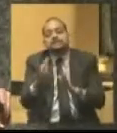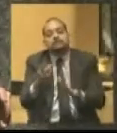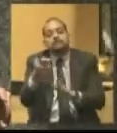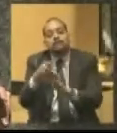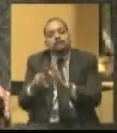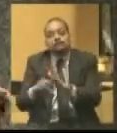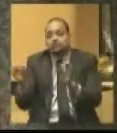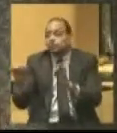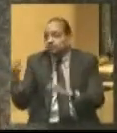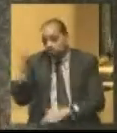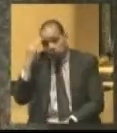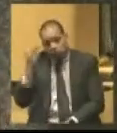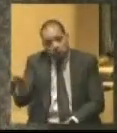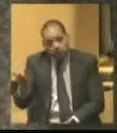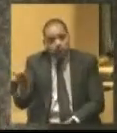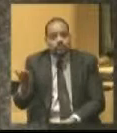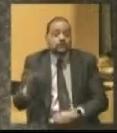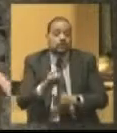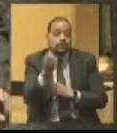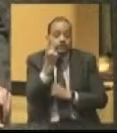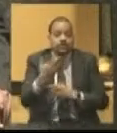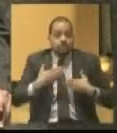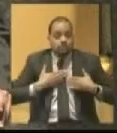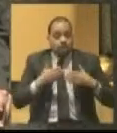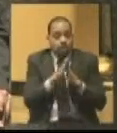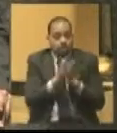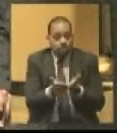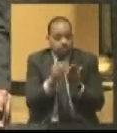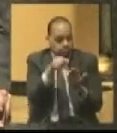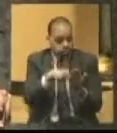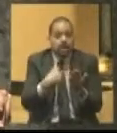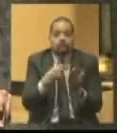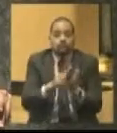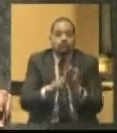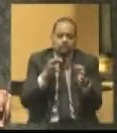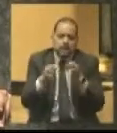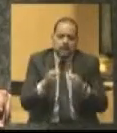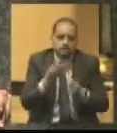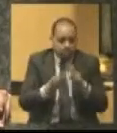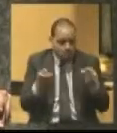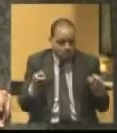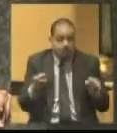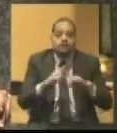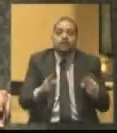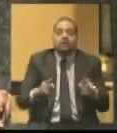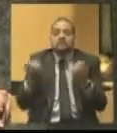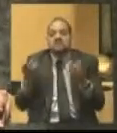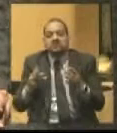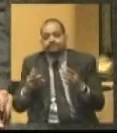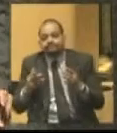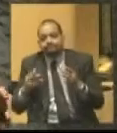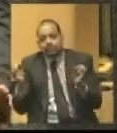room, except for those who've read my book, knows what it means to say that the Emancipation Proclamation lifted the ban